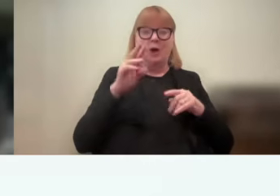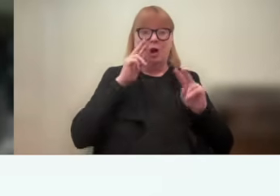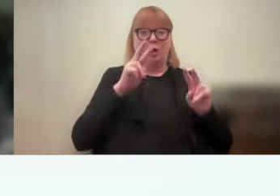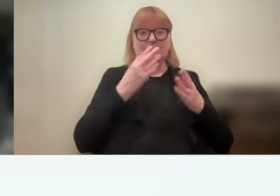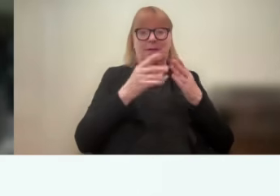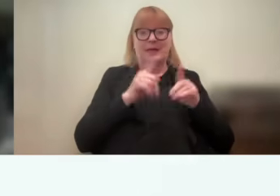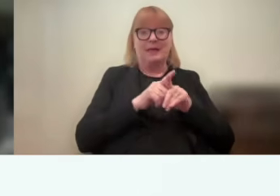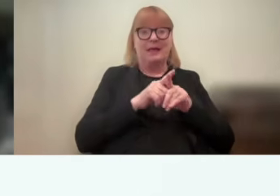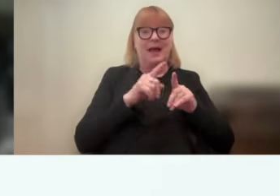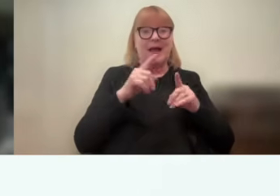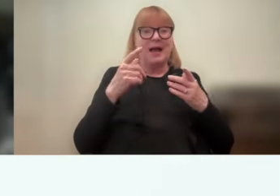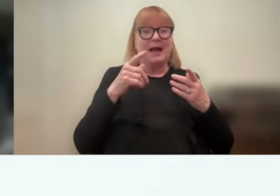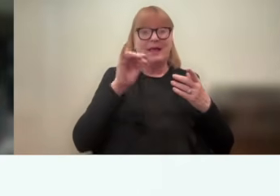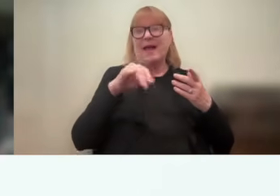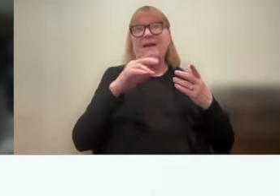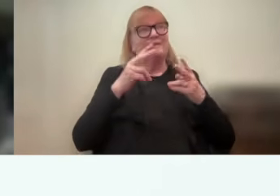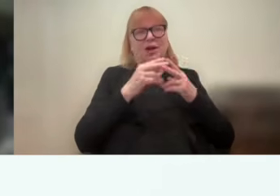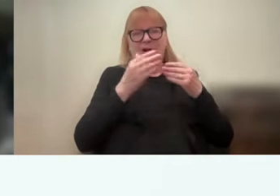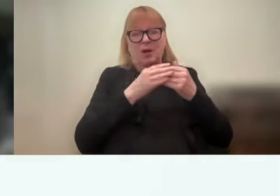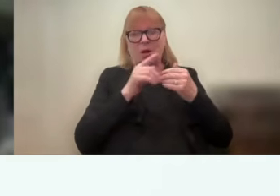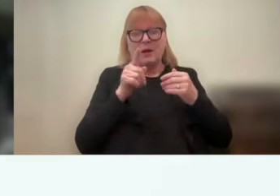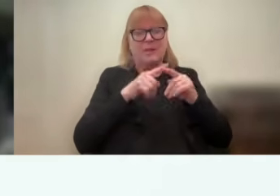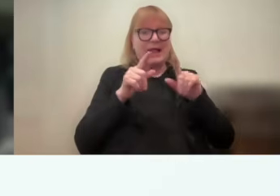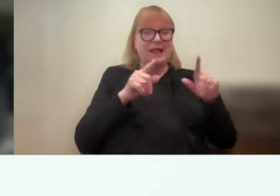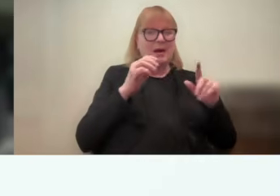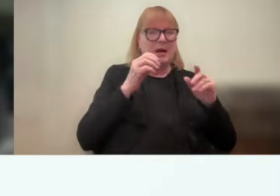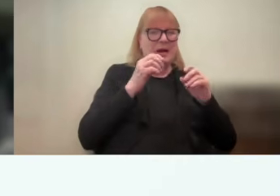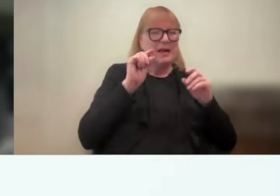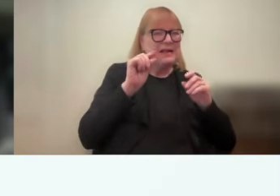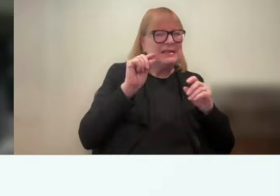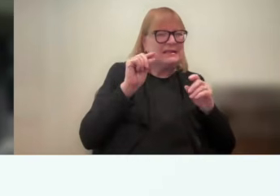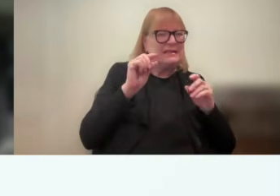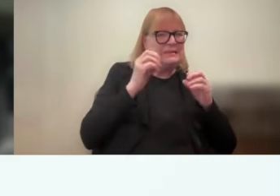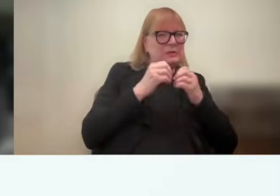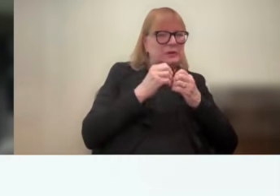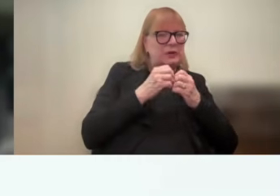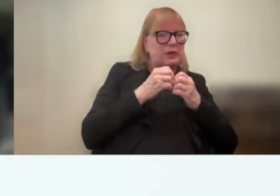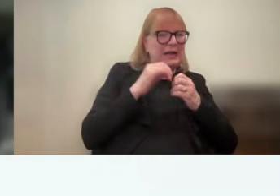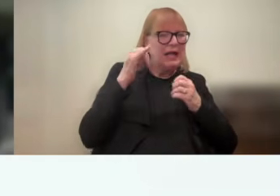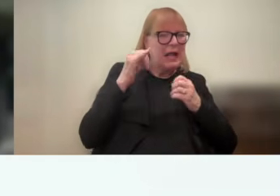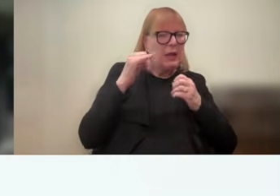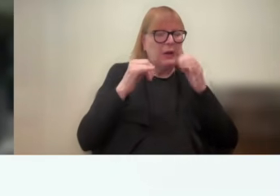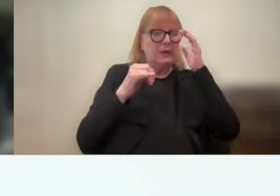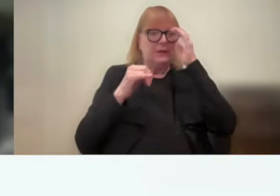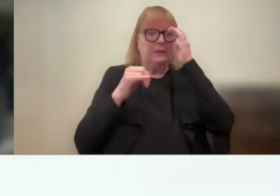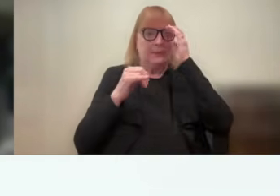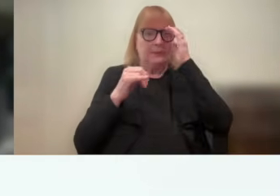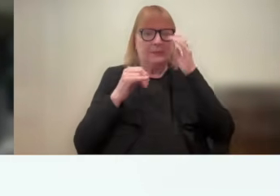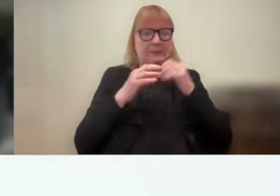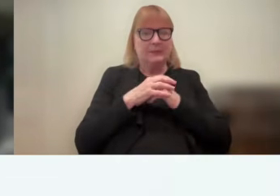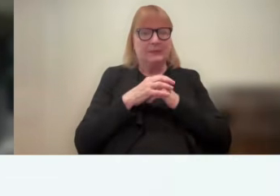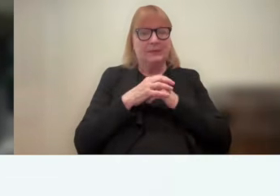something like this side by side, they're very close, but the one on the left you can tell is just a slightly little bit yellow.